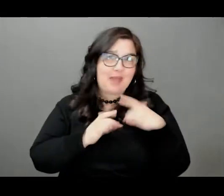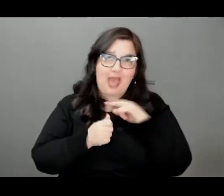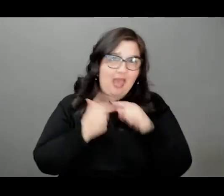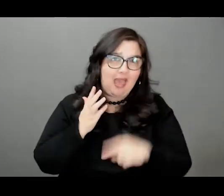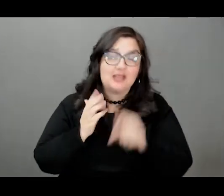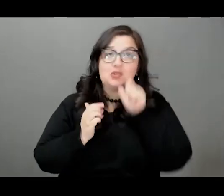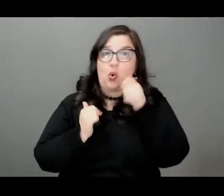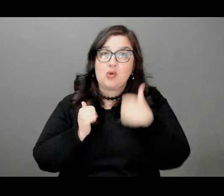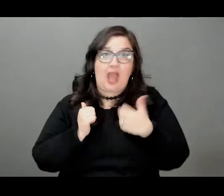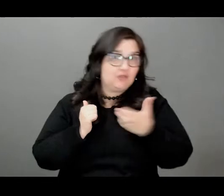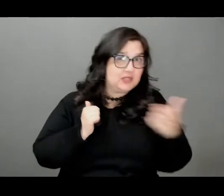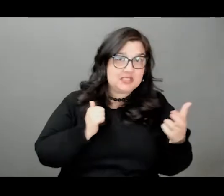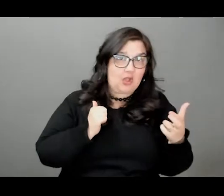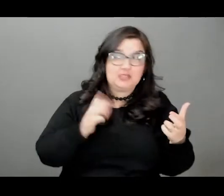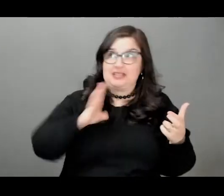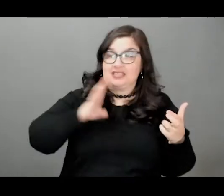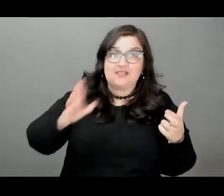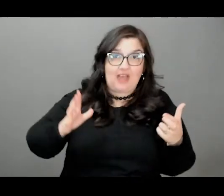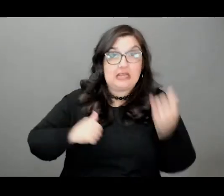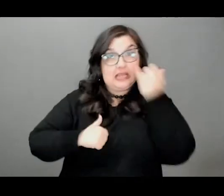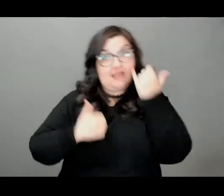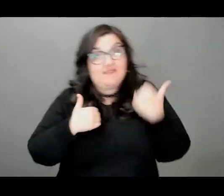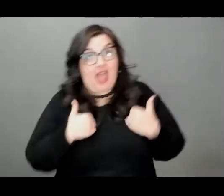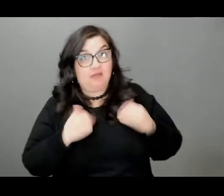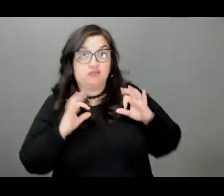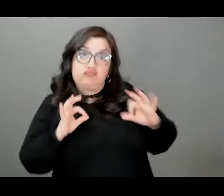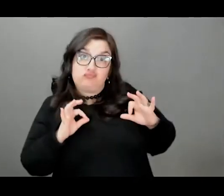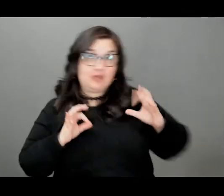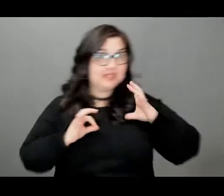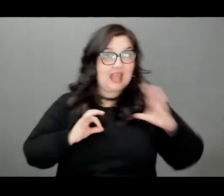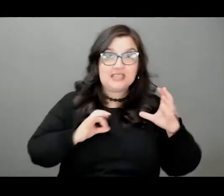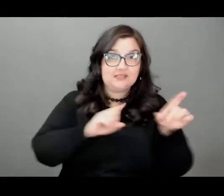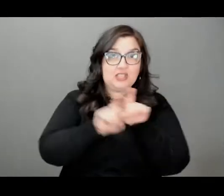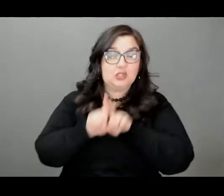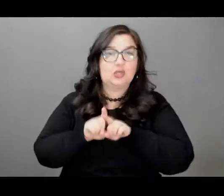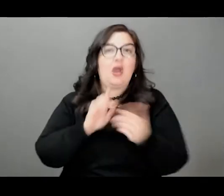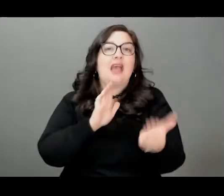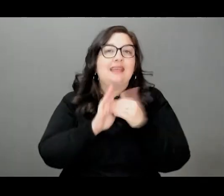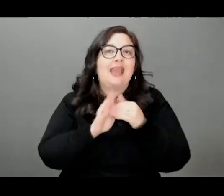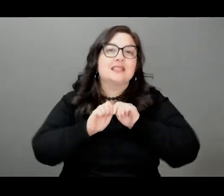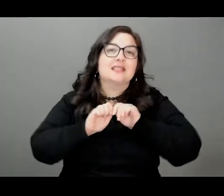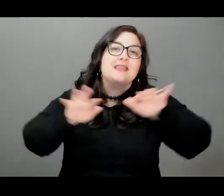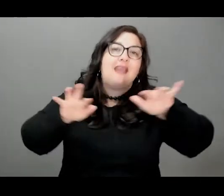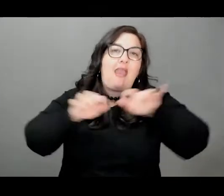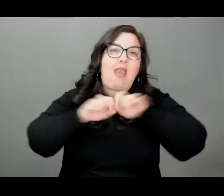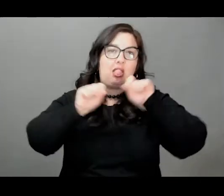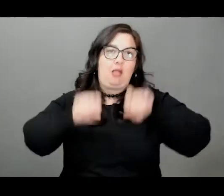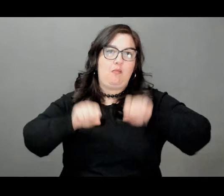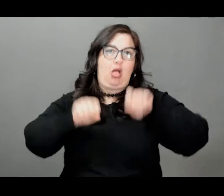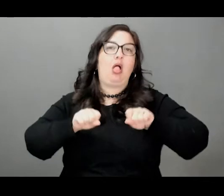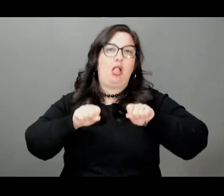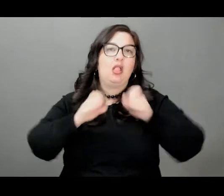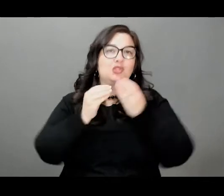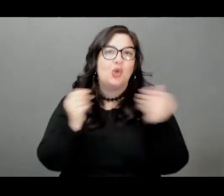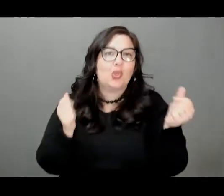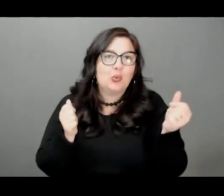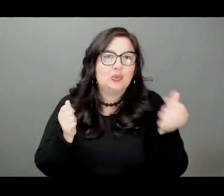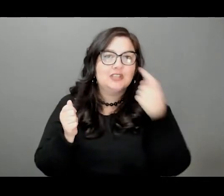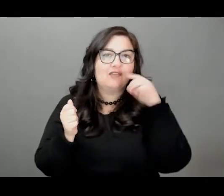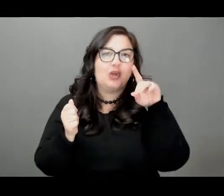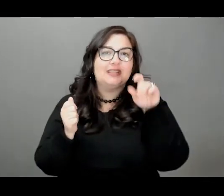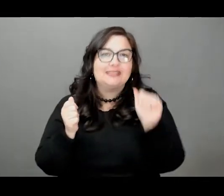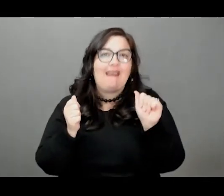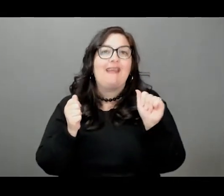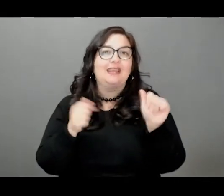aspects, right. And even if they don't have resources, that's fine. If they have resources, then also it's a